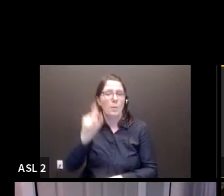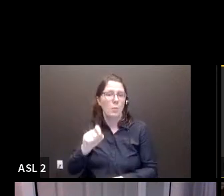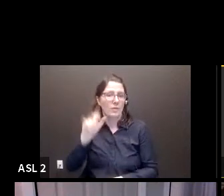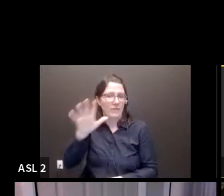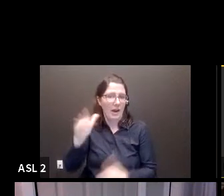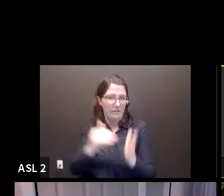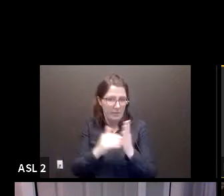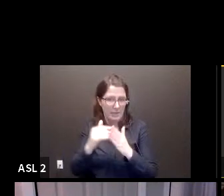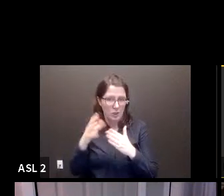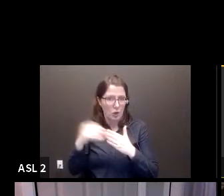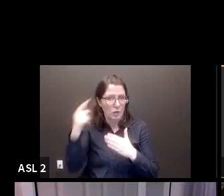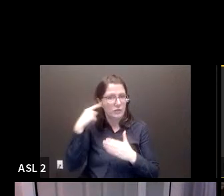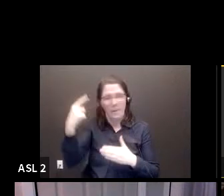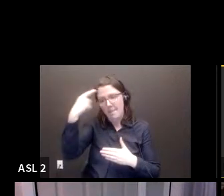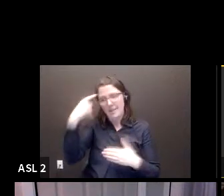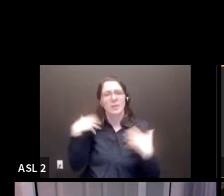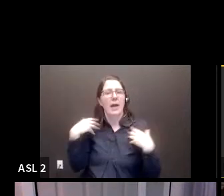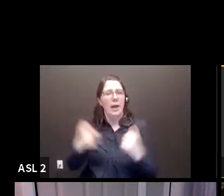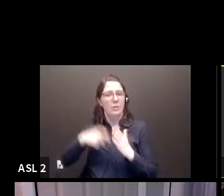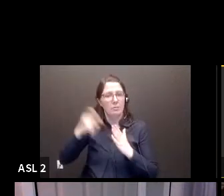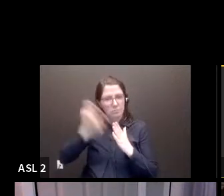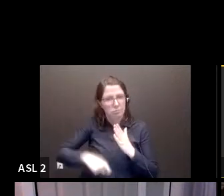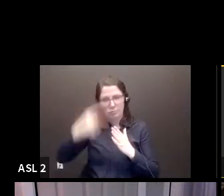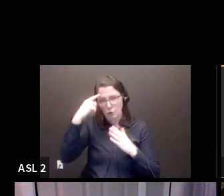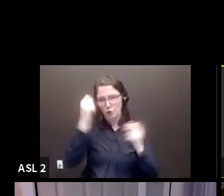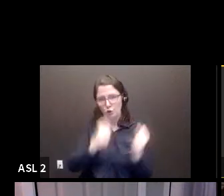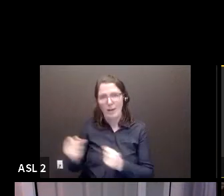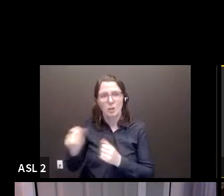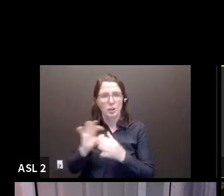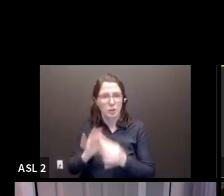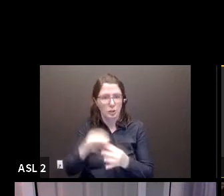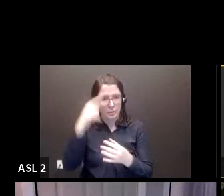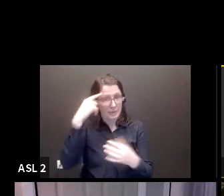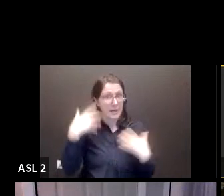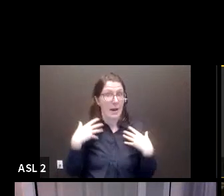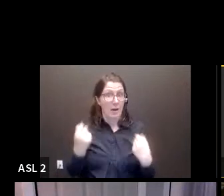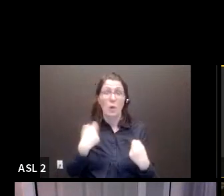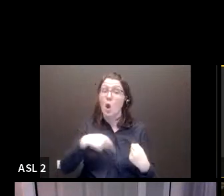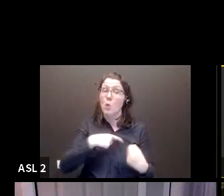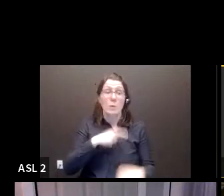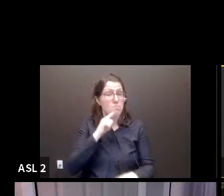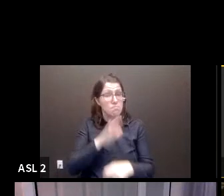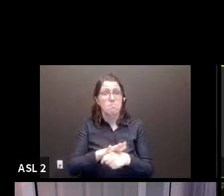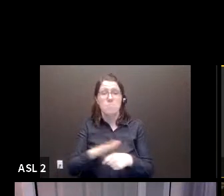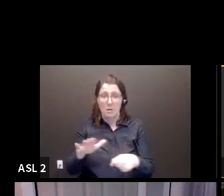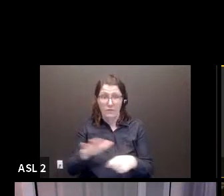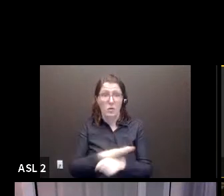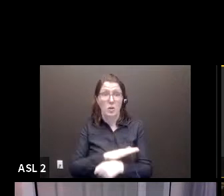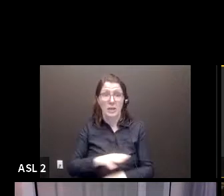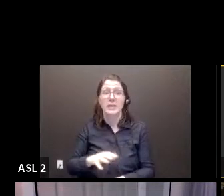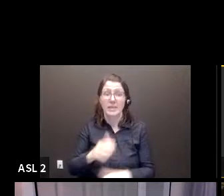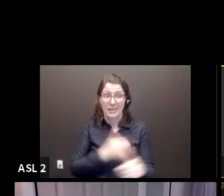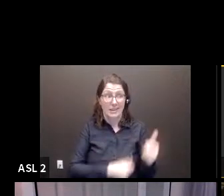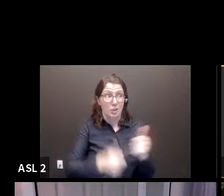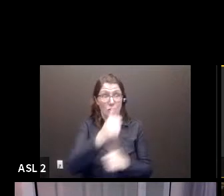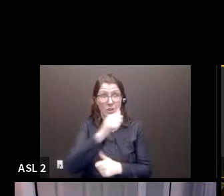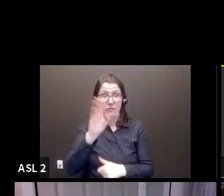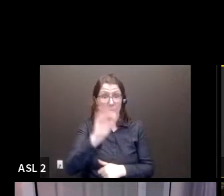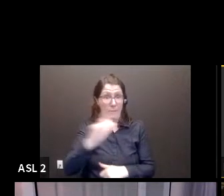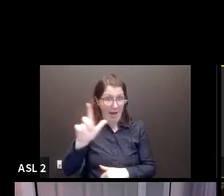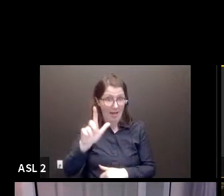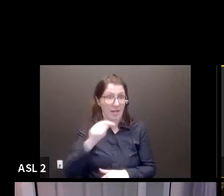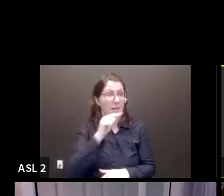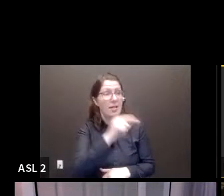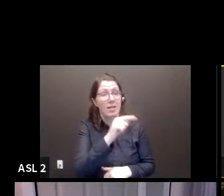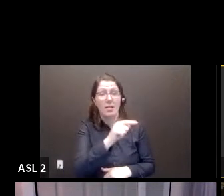strategy we fully committed to that deputy chief bell led the creation of the curation of the